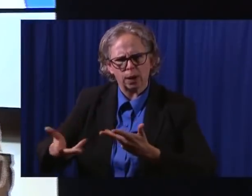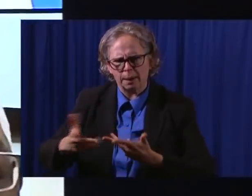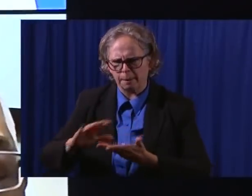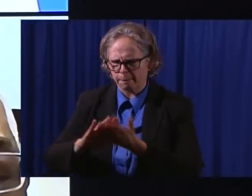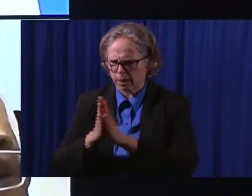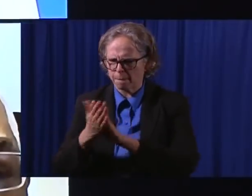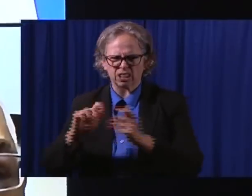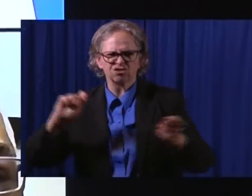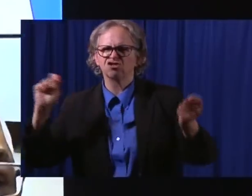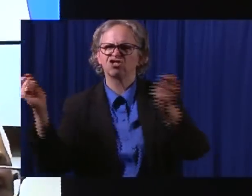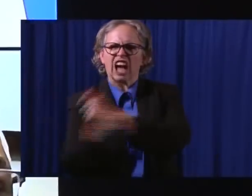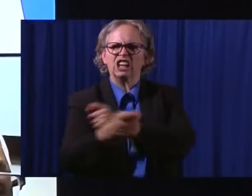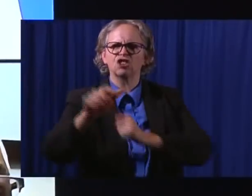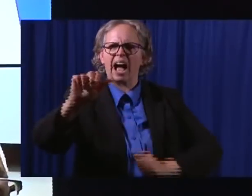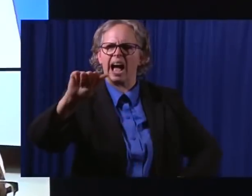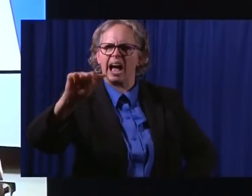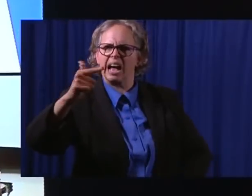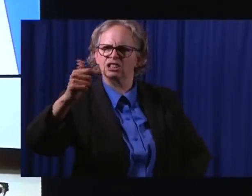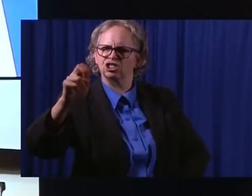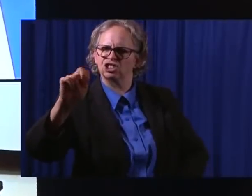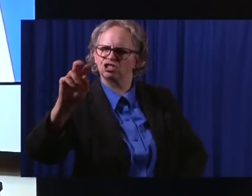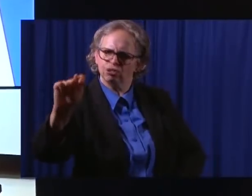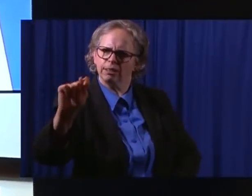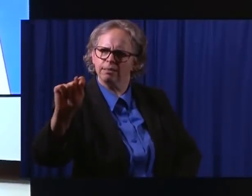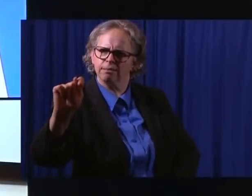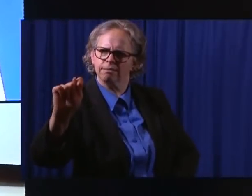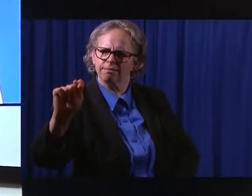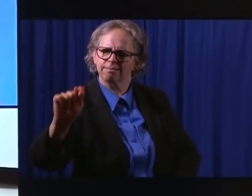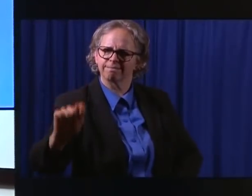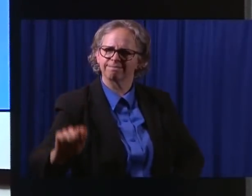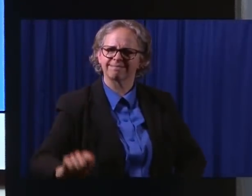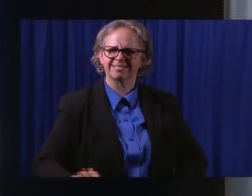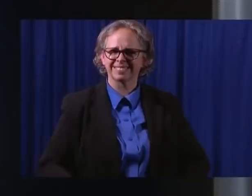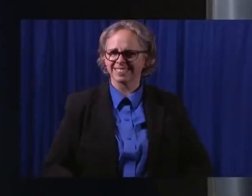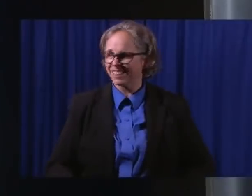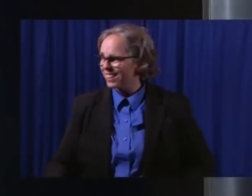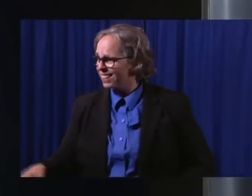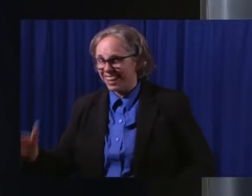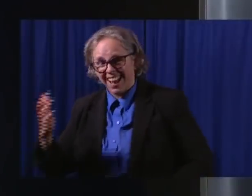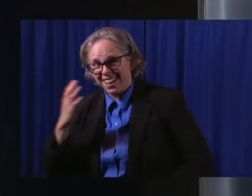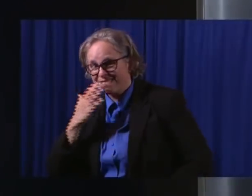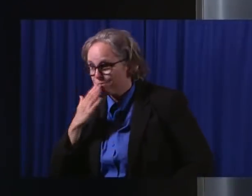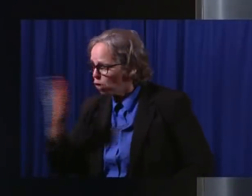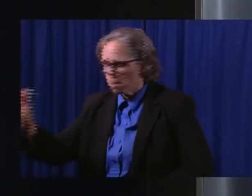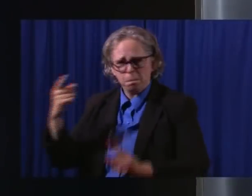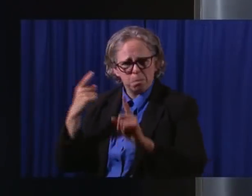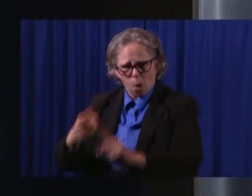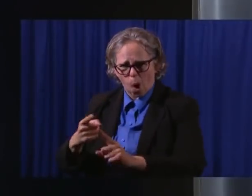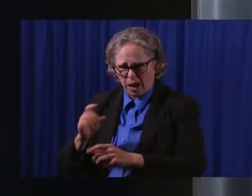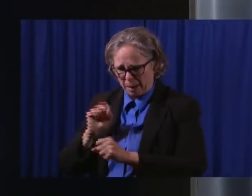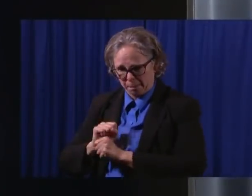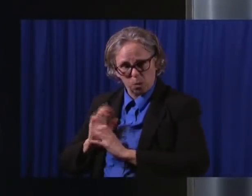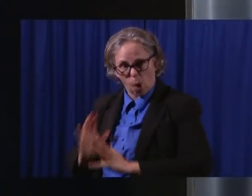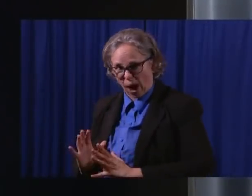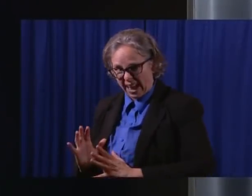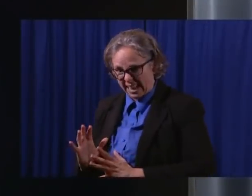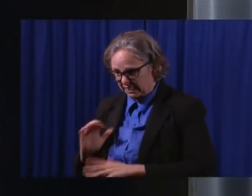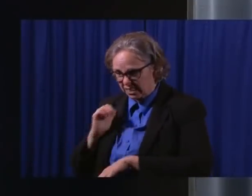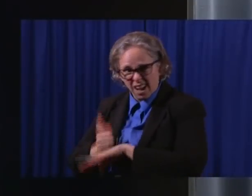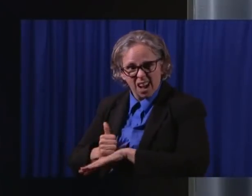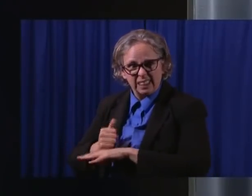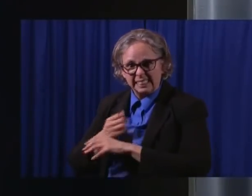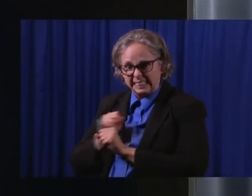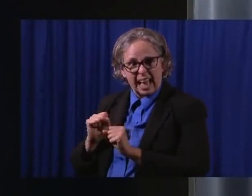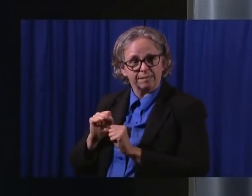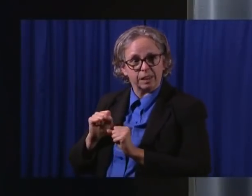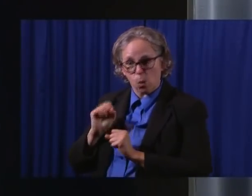your employees, because even though you can have them in a setting where they're going to be protecting themselves and each other during the